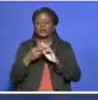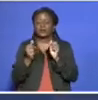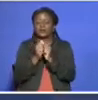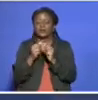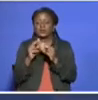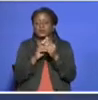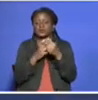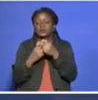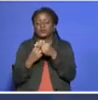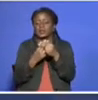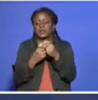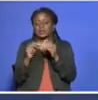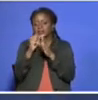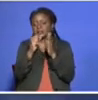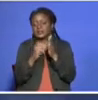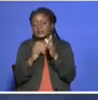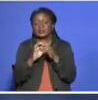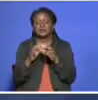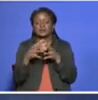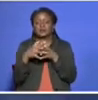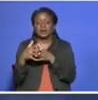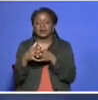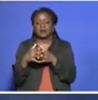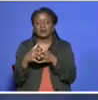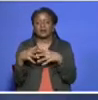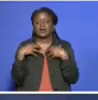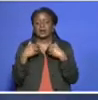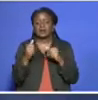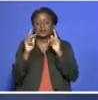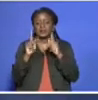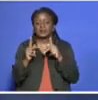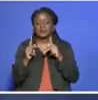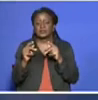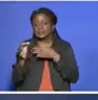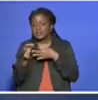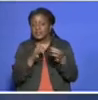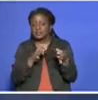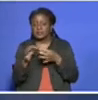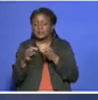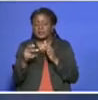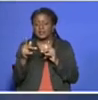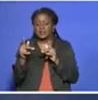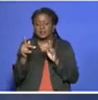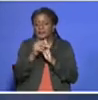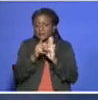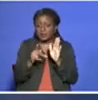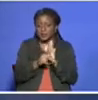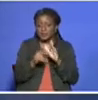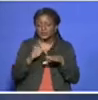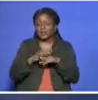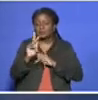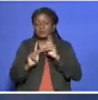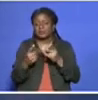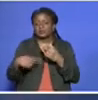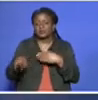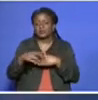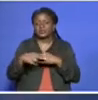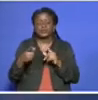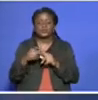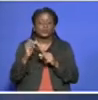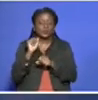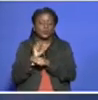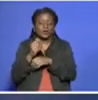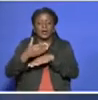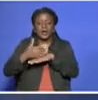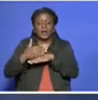Well, health officials clearing the air on protocols for persons returning to work following a COVID-19 exposure. Health Minister Wentworth Well says there